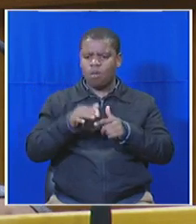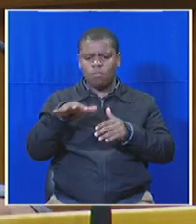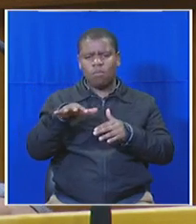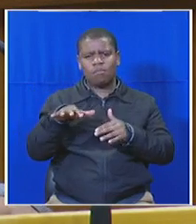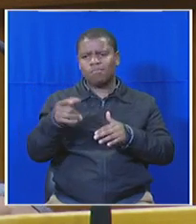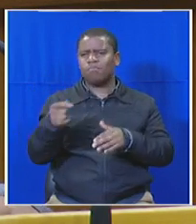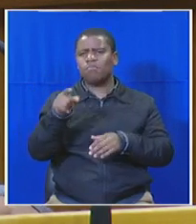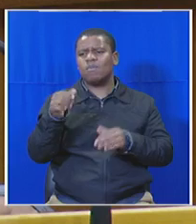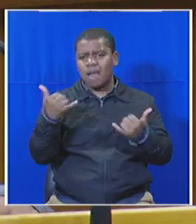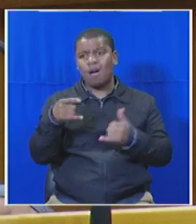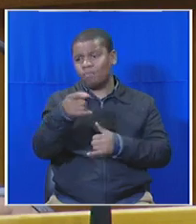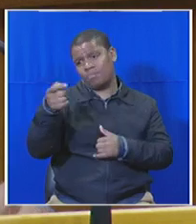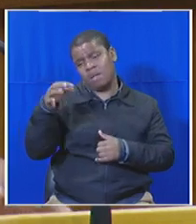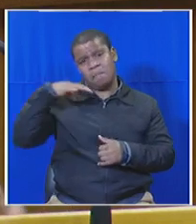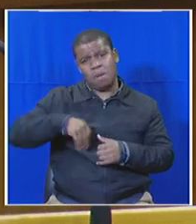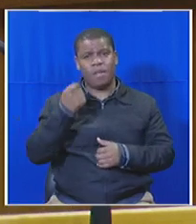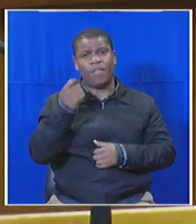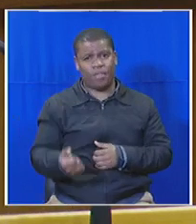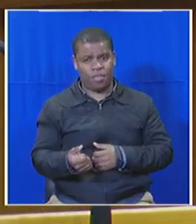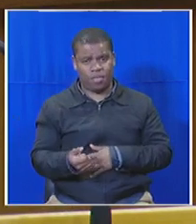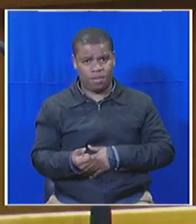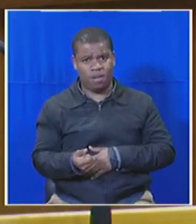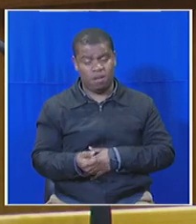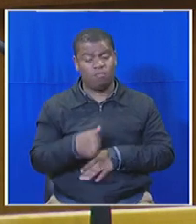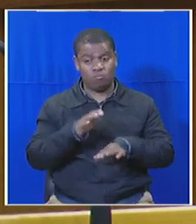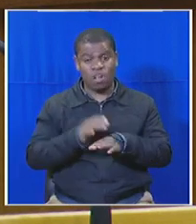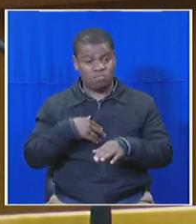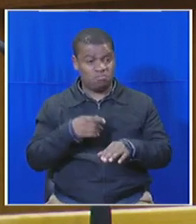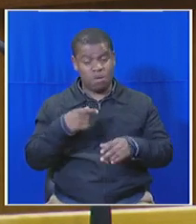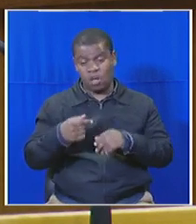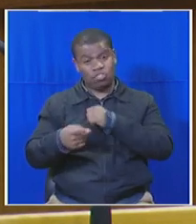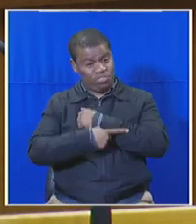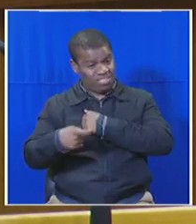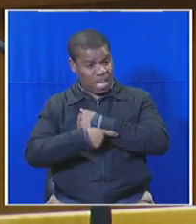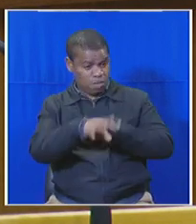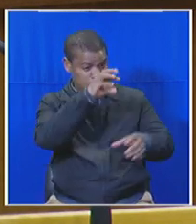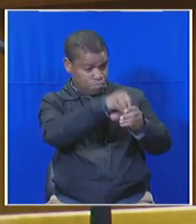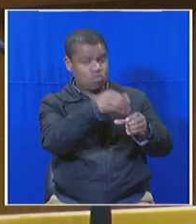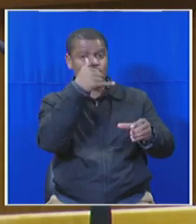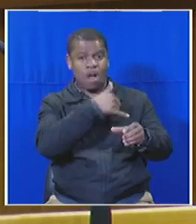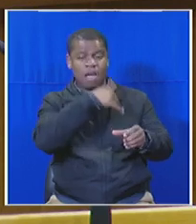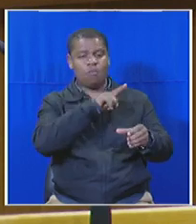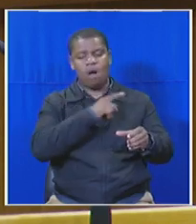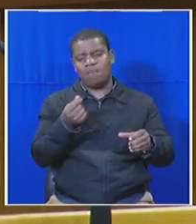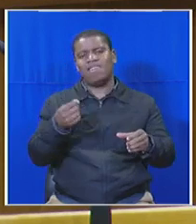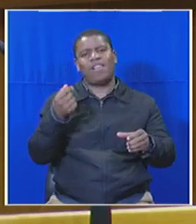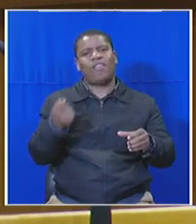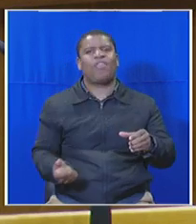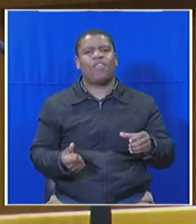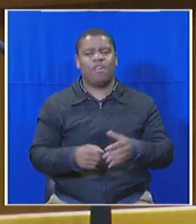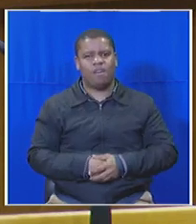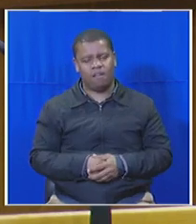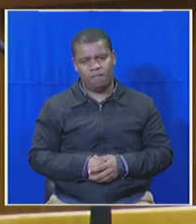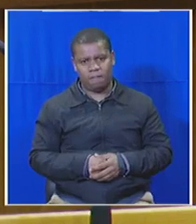these factors contribute to police members being drawn into a web of corruption and collusion with criminal elements which puts the lives of their colleagues at risk.